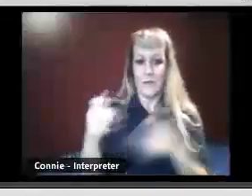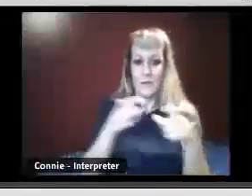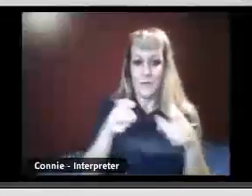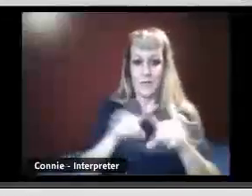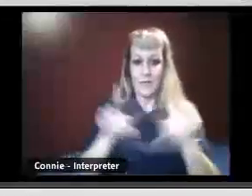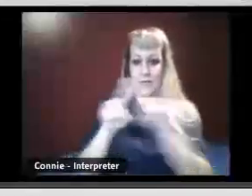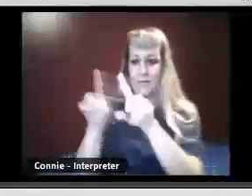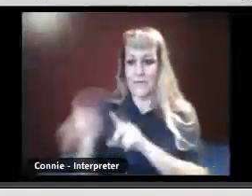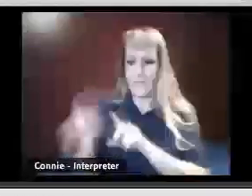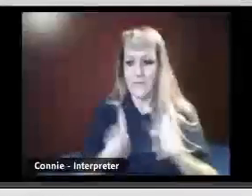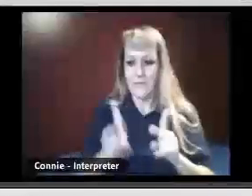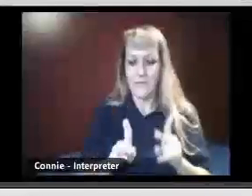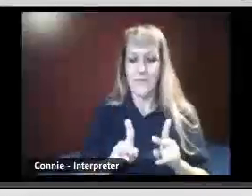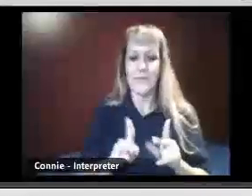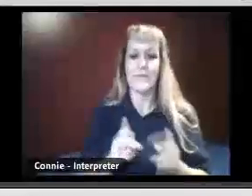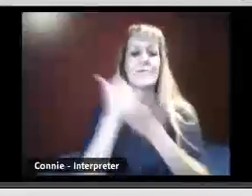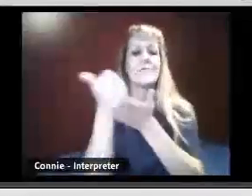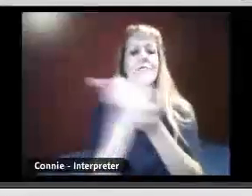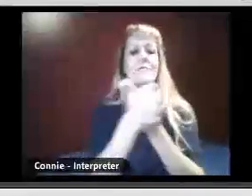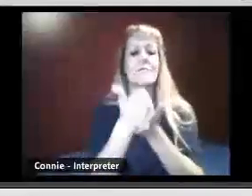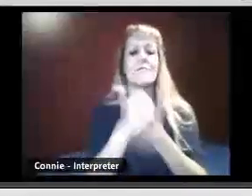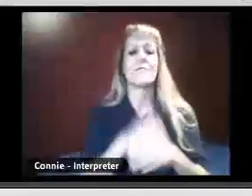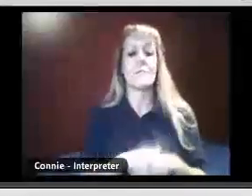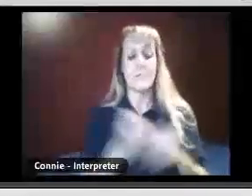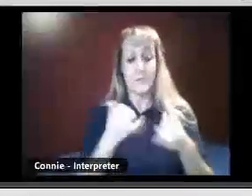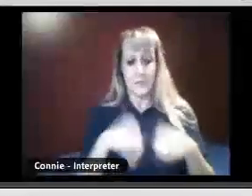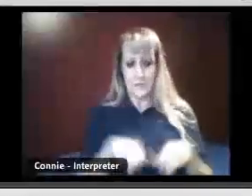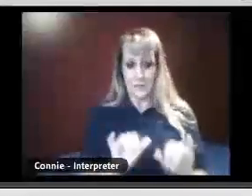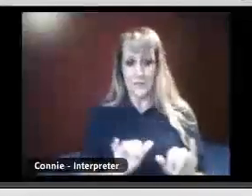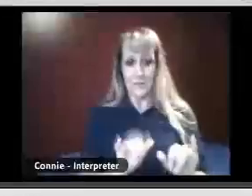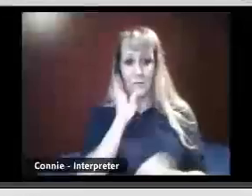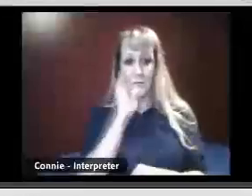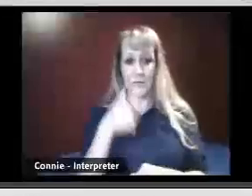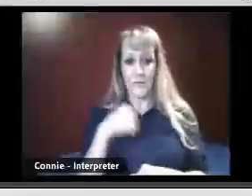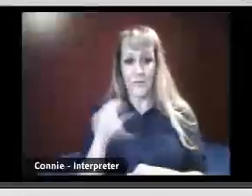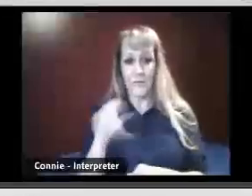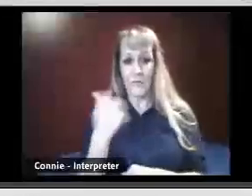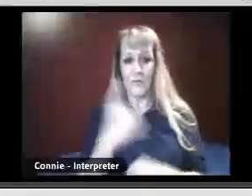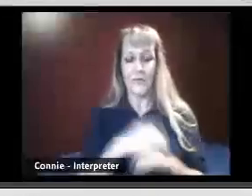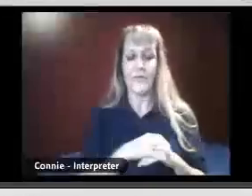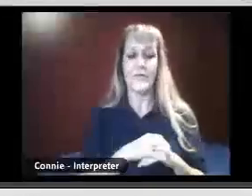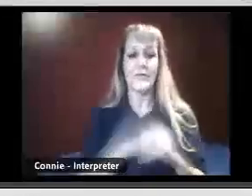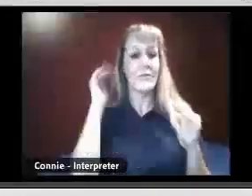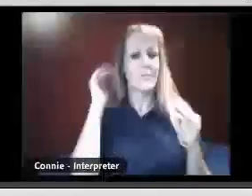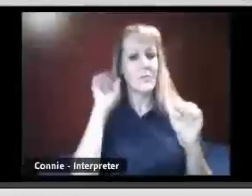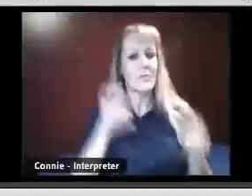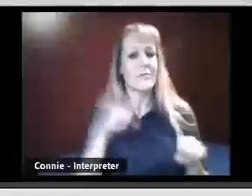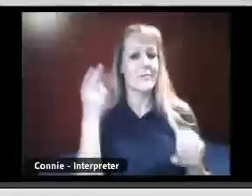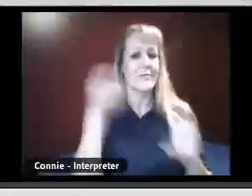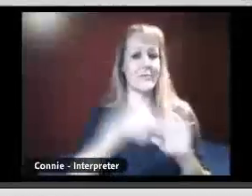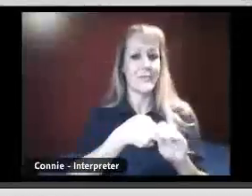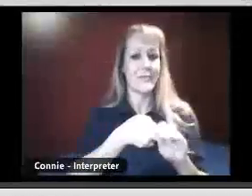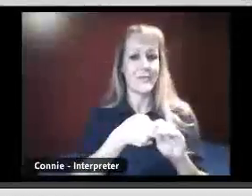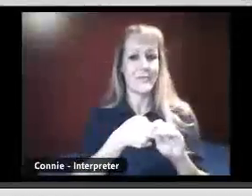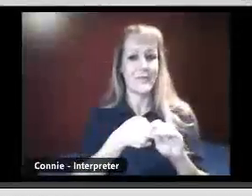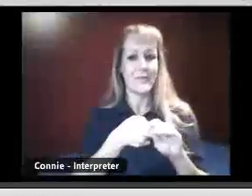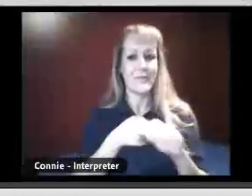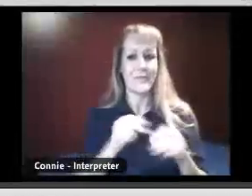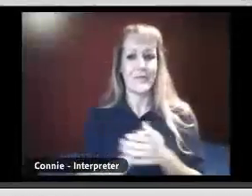constructively. What is still planned to come, and I do hope the majority of you will be able to join me, if not all of